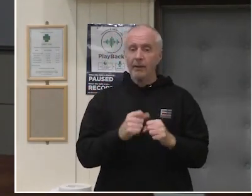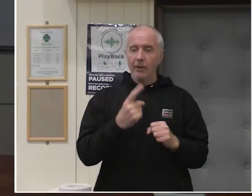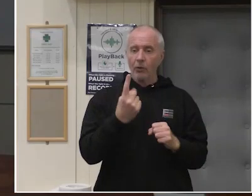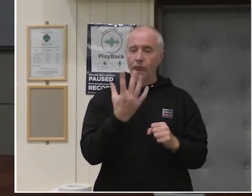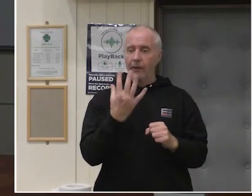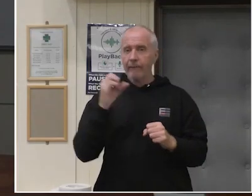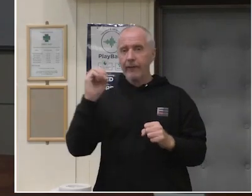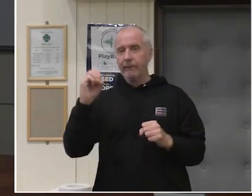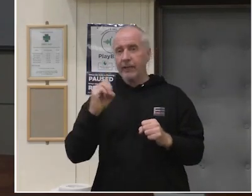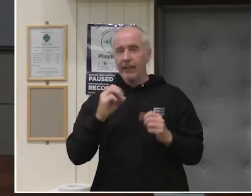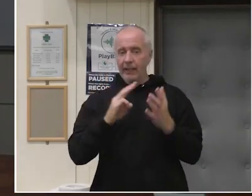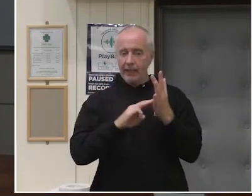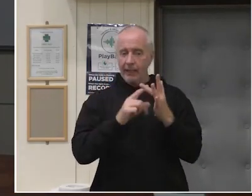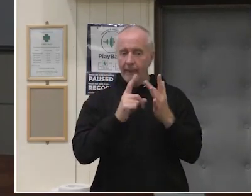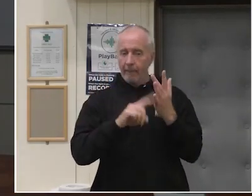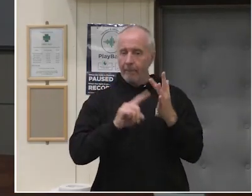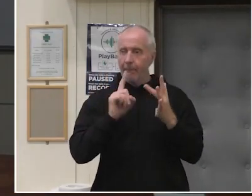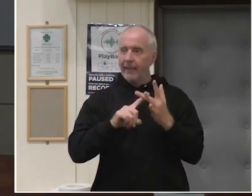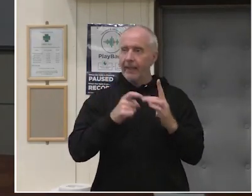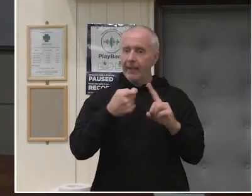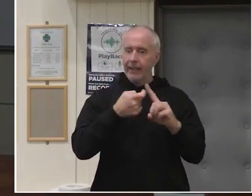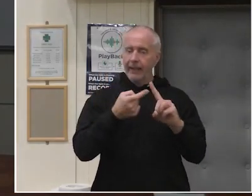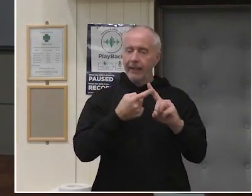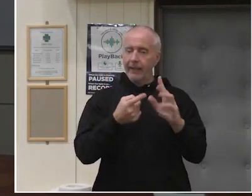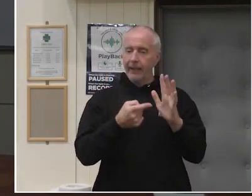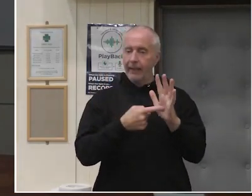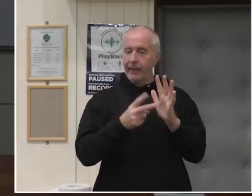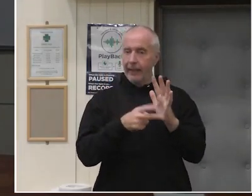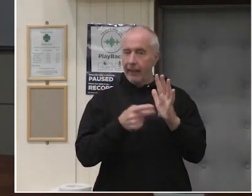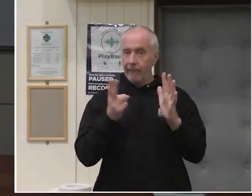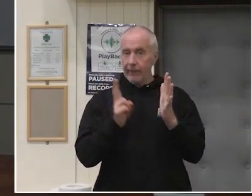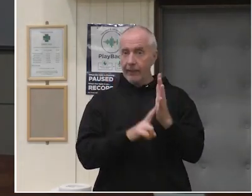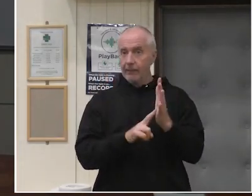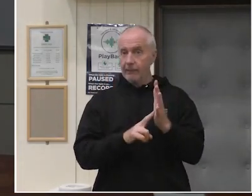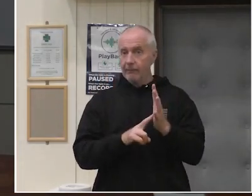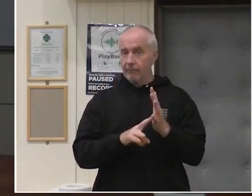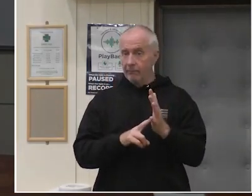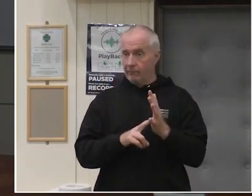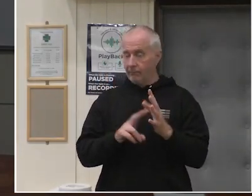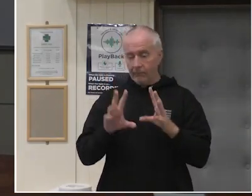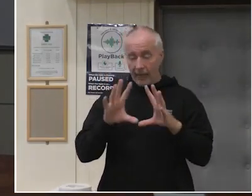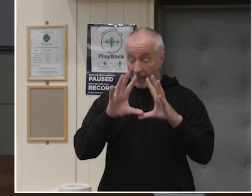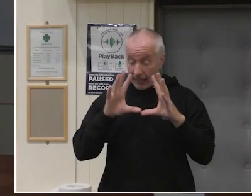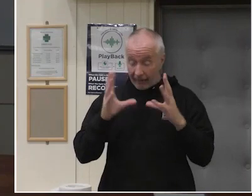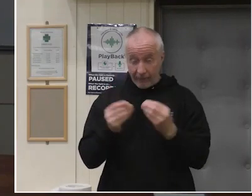is what ADMX is currently running at, everything is solid.